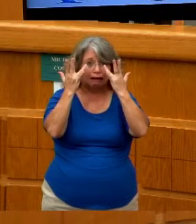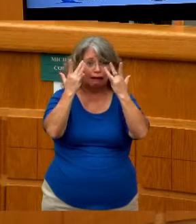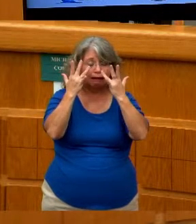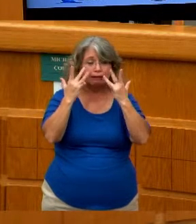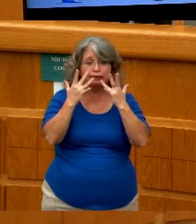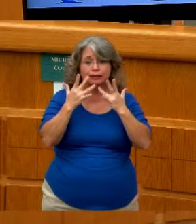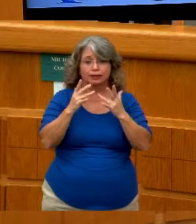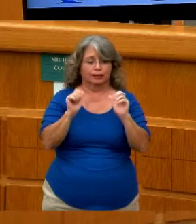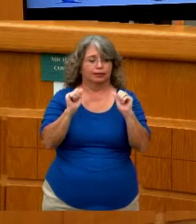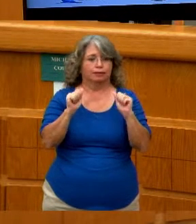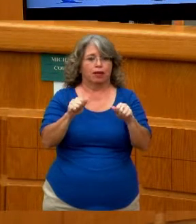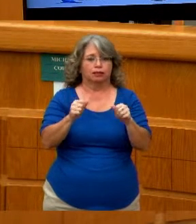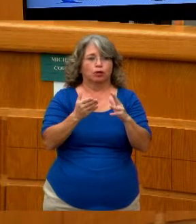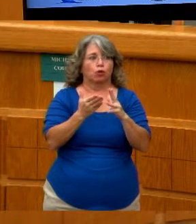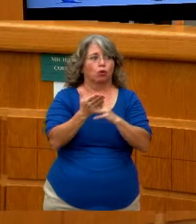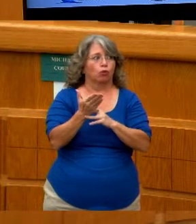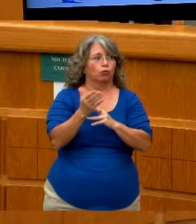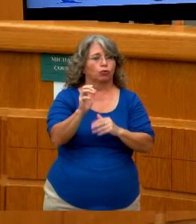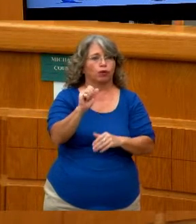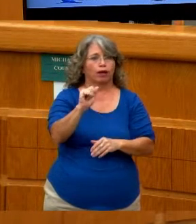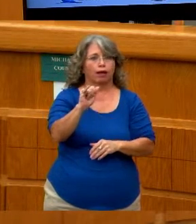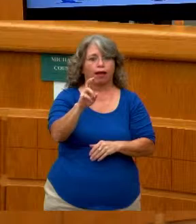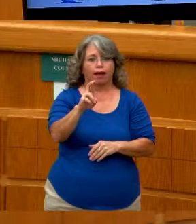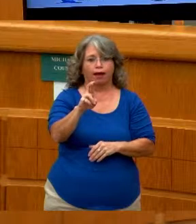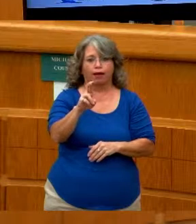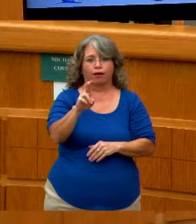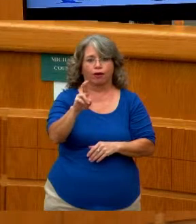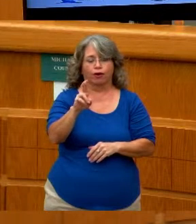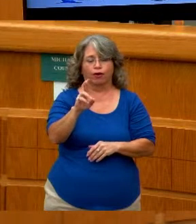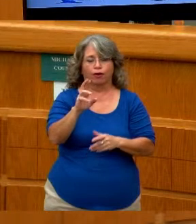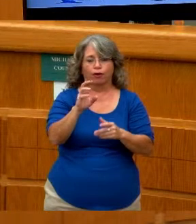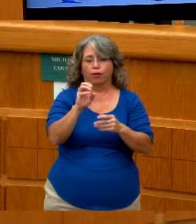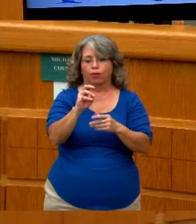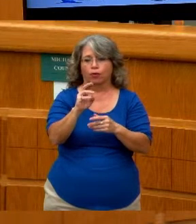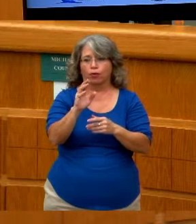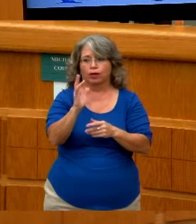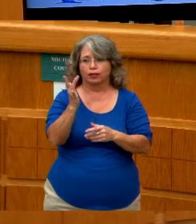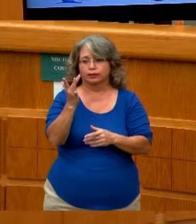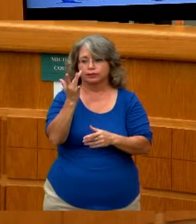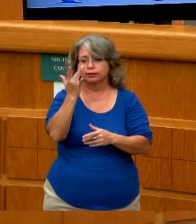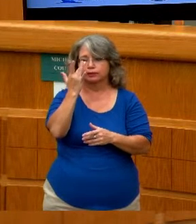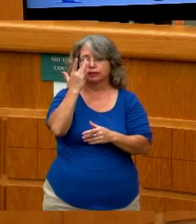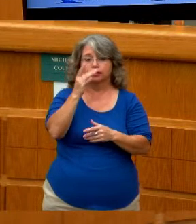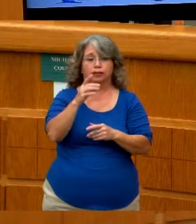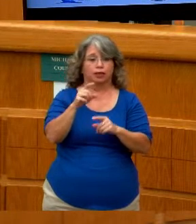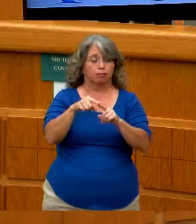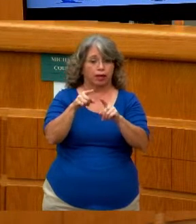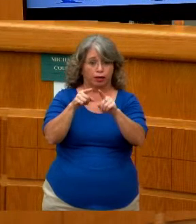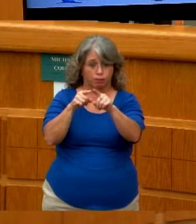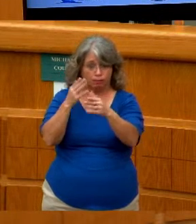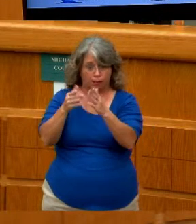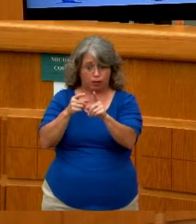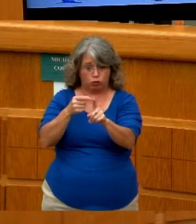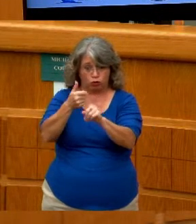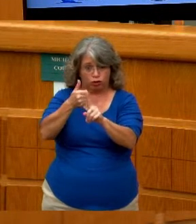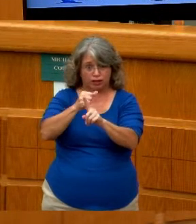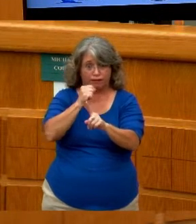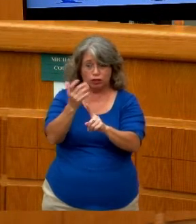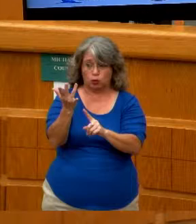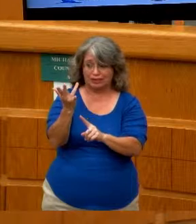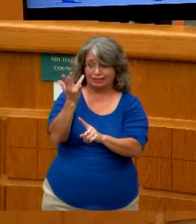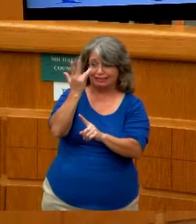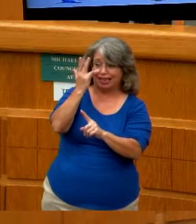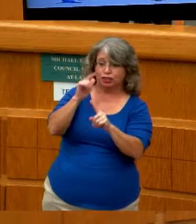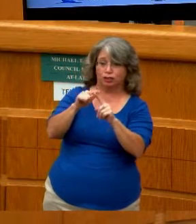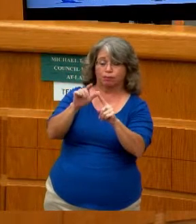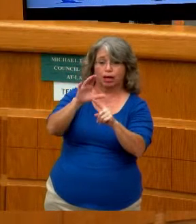And if you touch your eyes, you can get it that way. It's possible to get COVID just through the air, touching